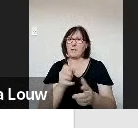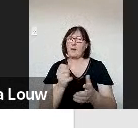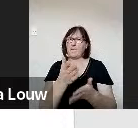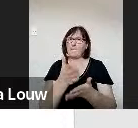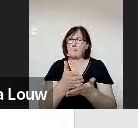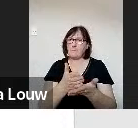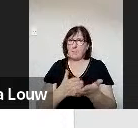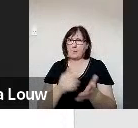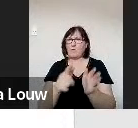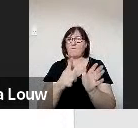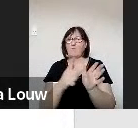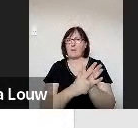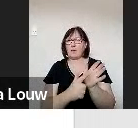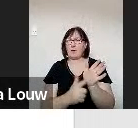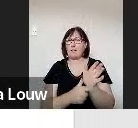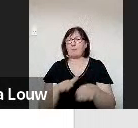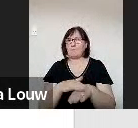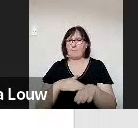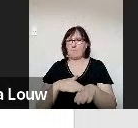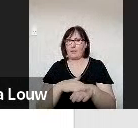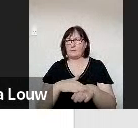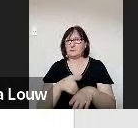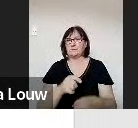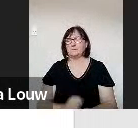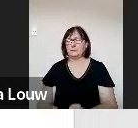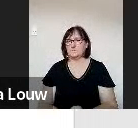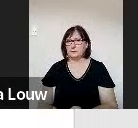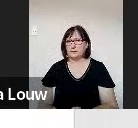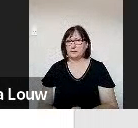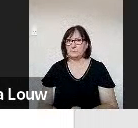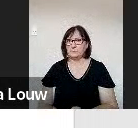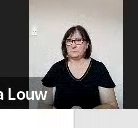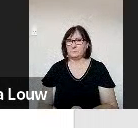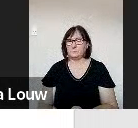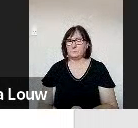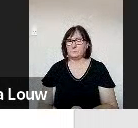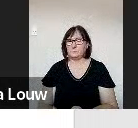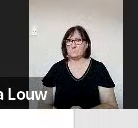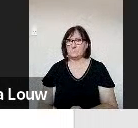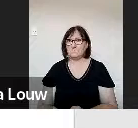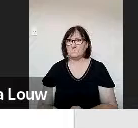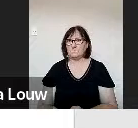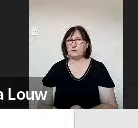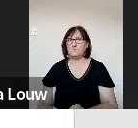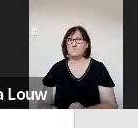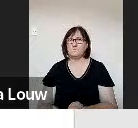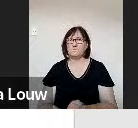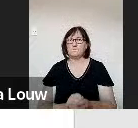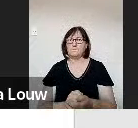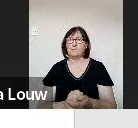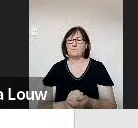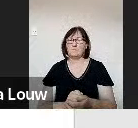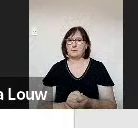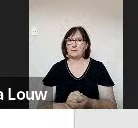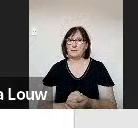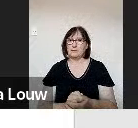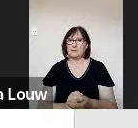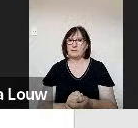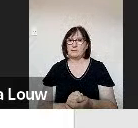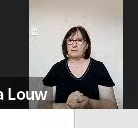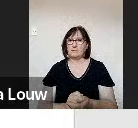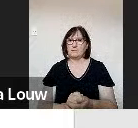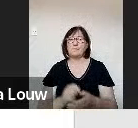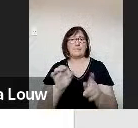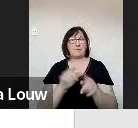legal basis. Ladies and gentlemen, there are always consequences if there is